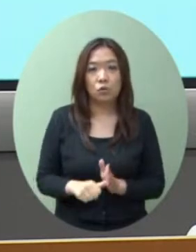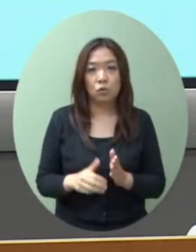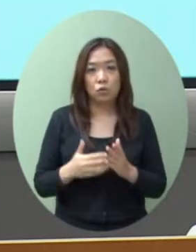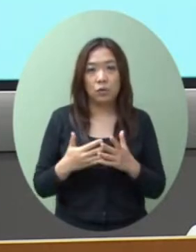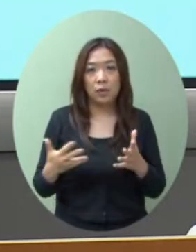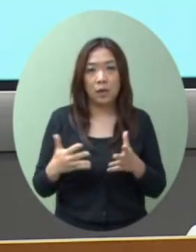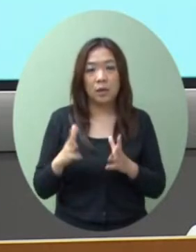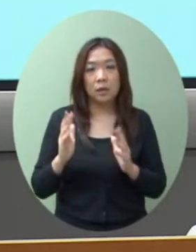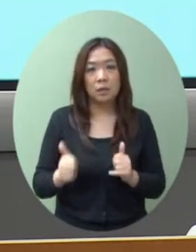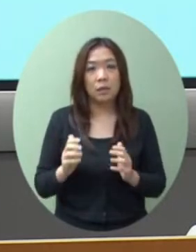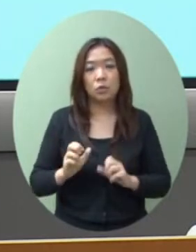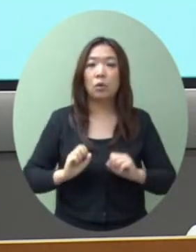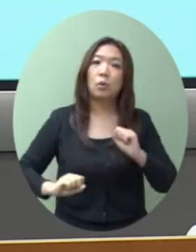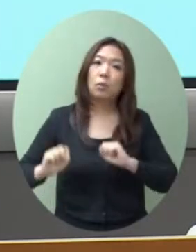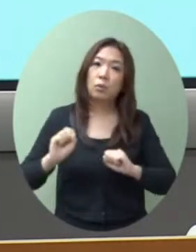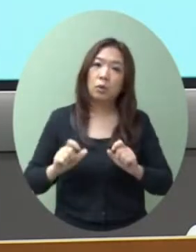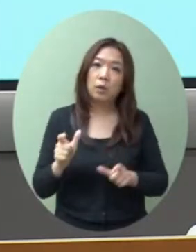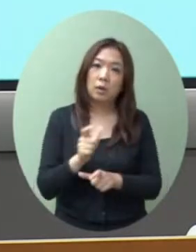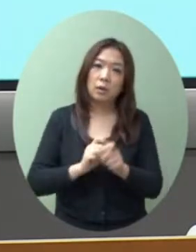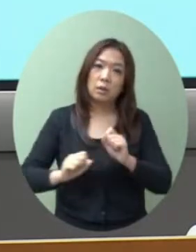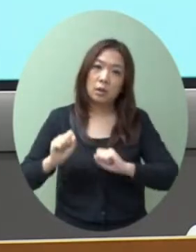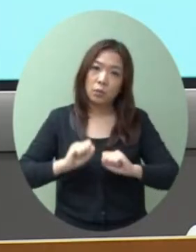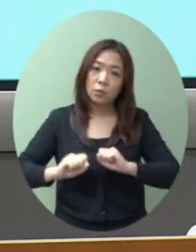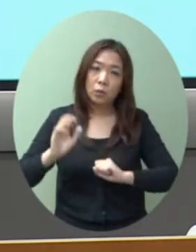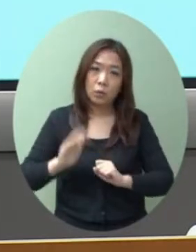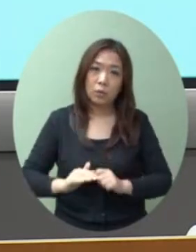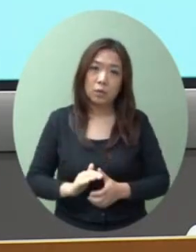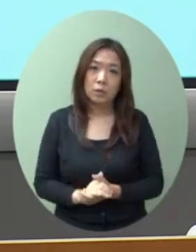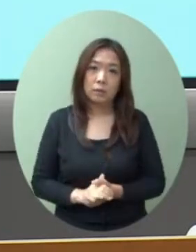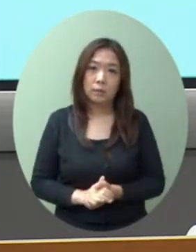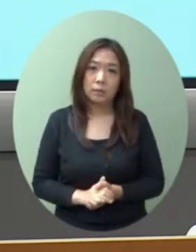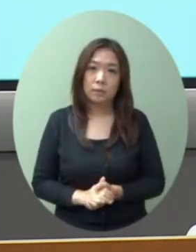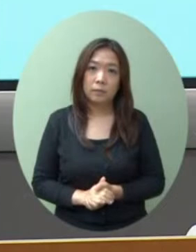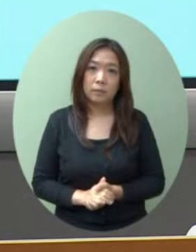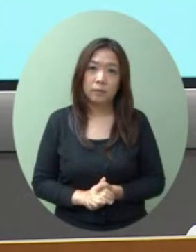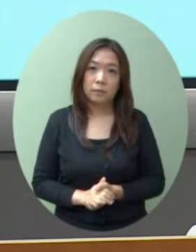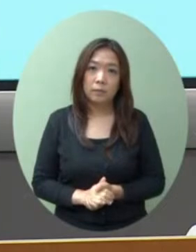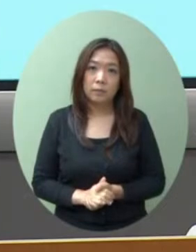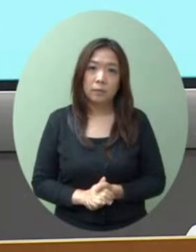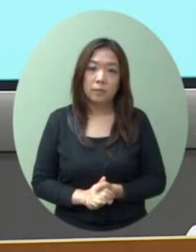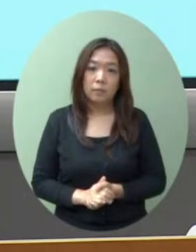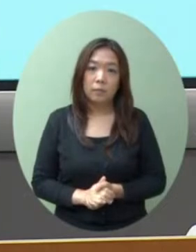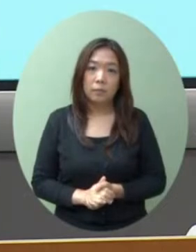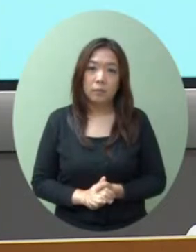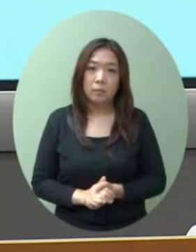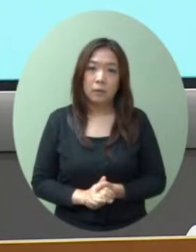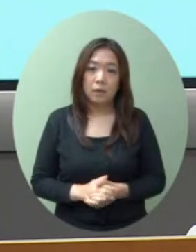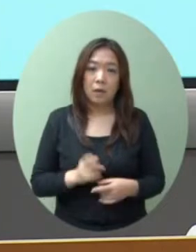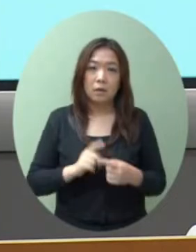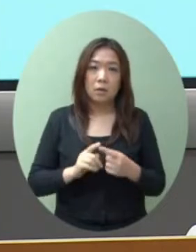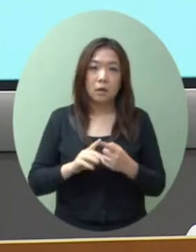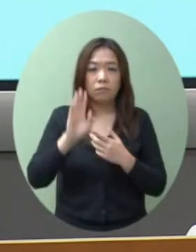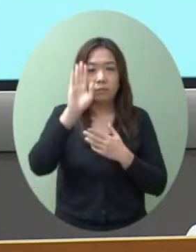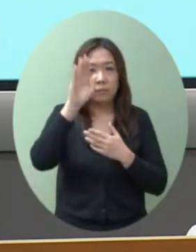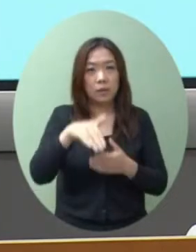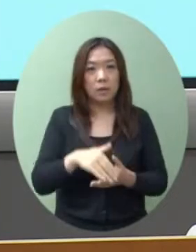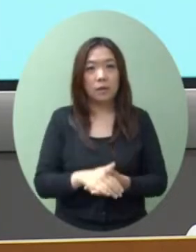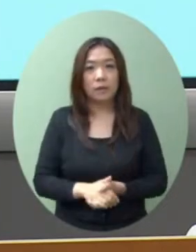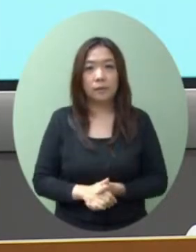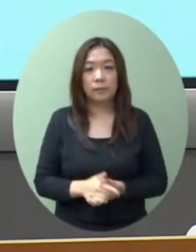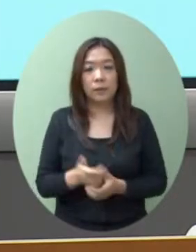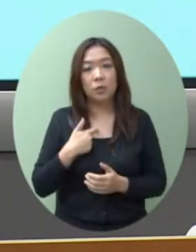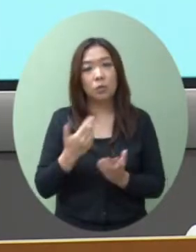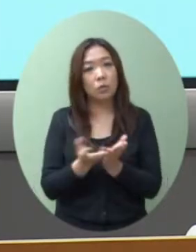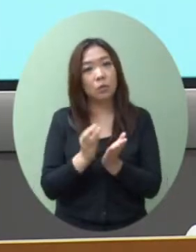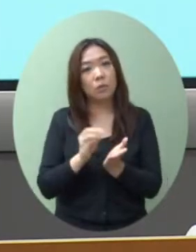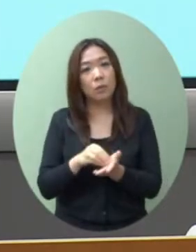Having met all the 5 criteria, we would like to give the maximum room for daily activities and